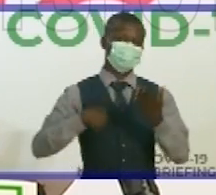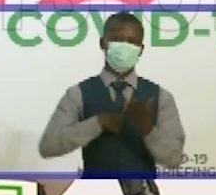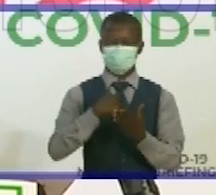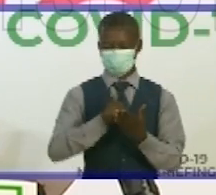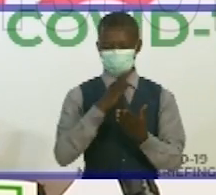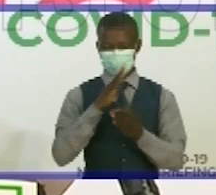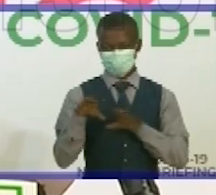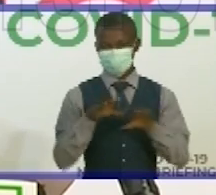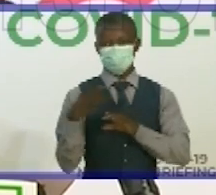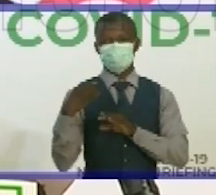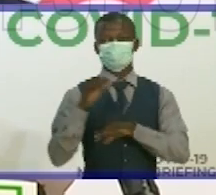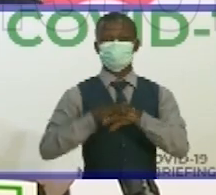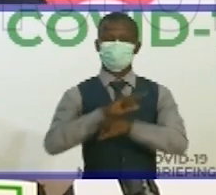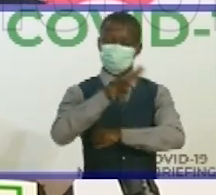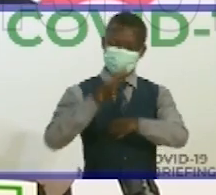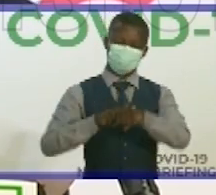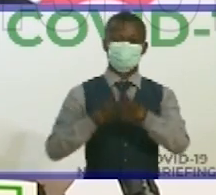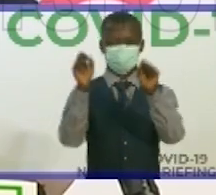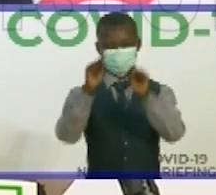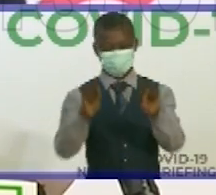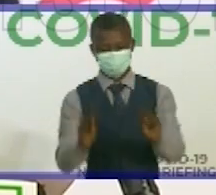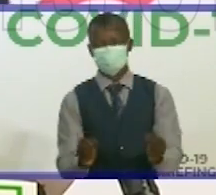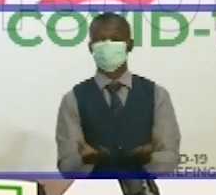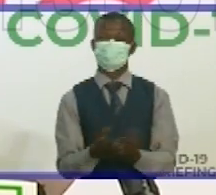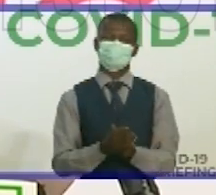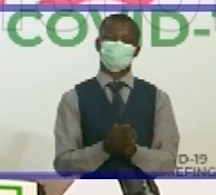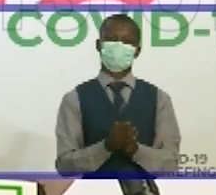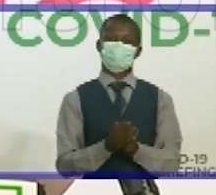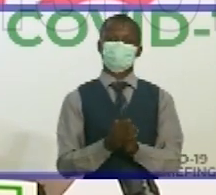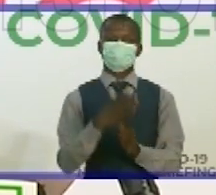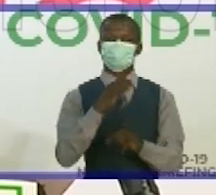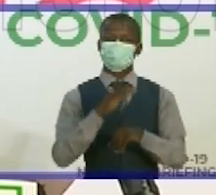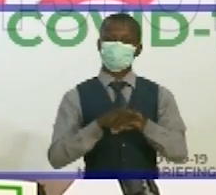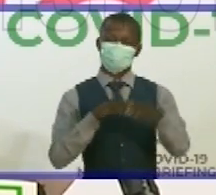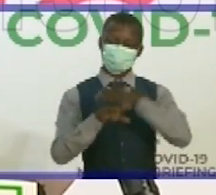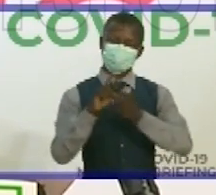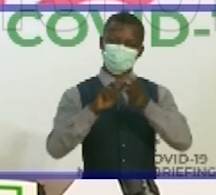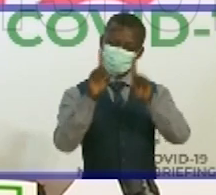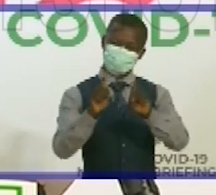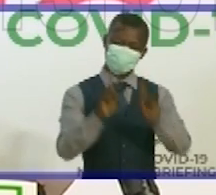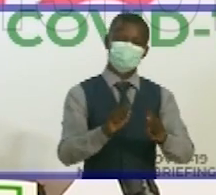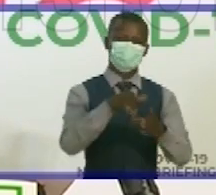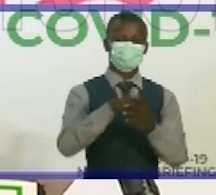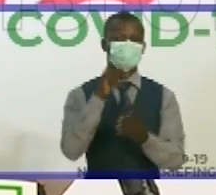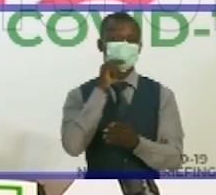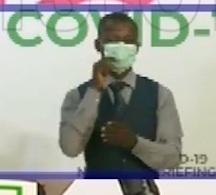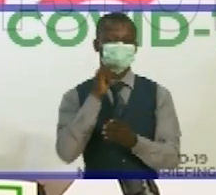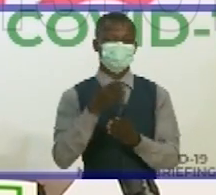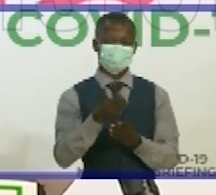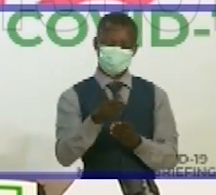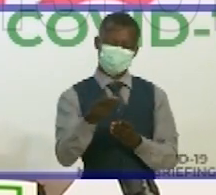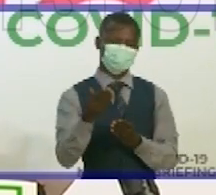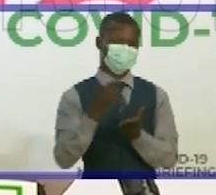on the national strategy to scale up access to testing in Nigeria over the past few weeks.